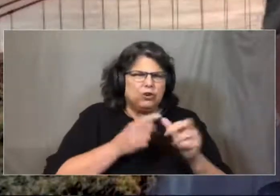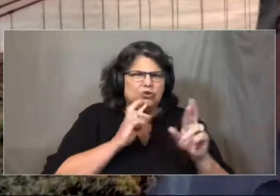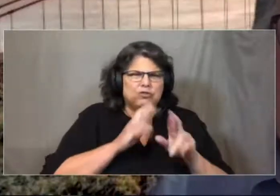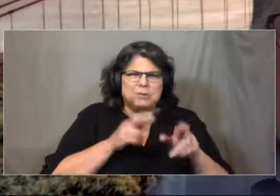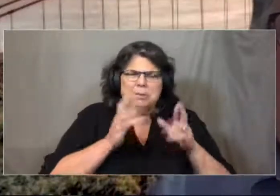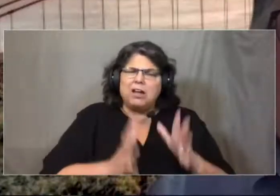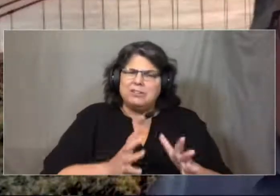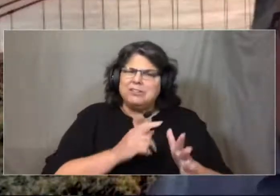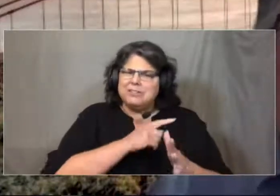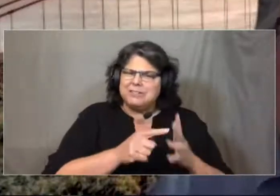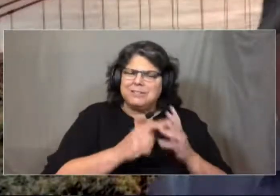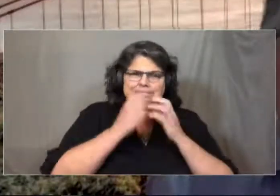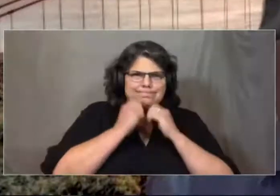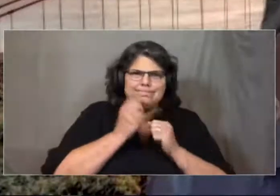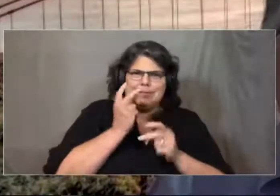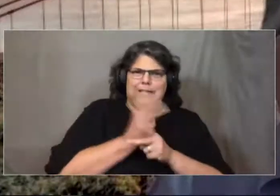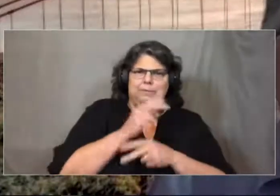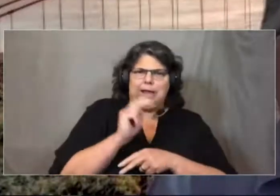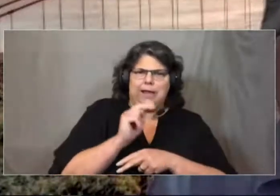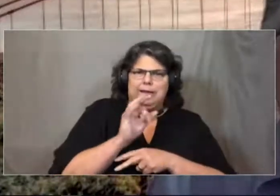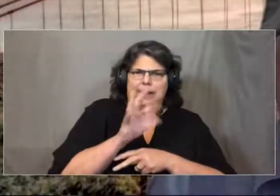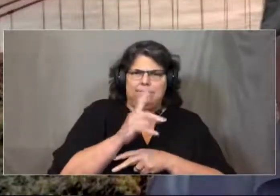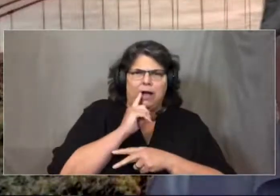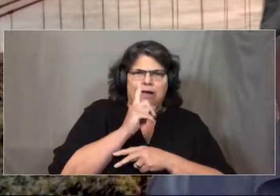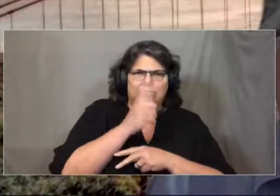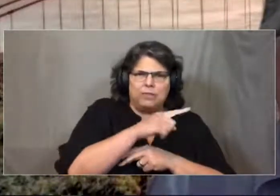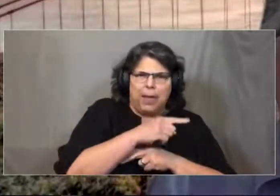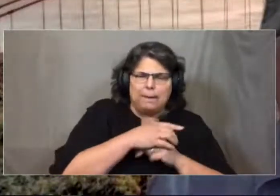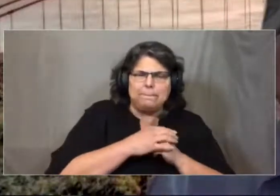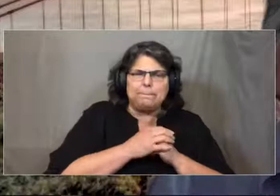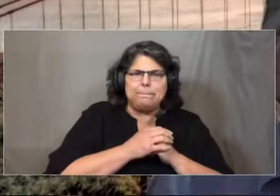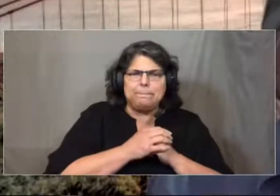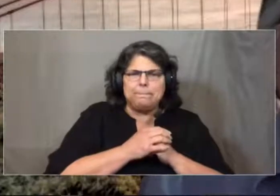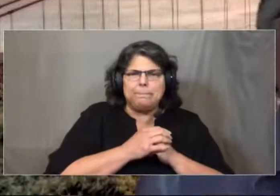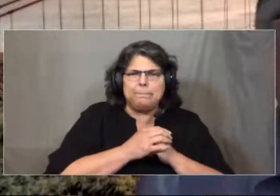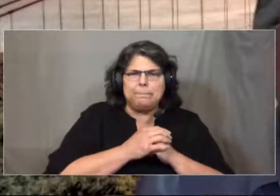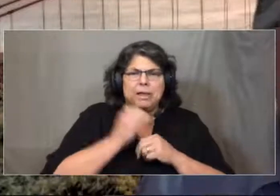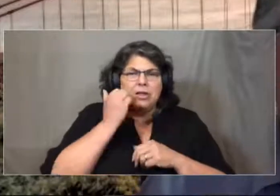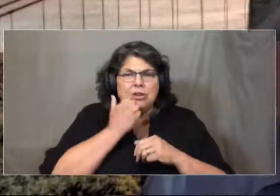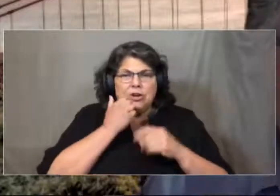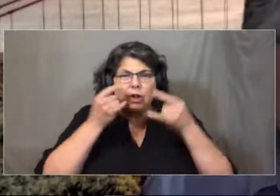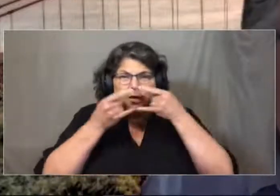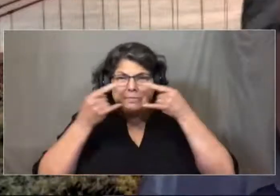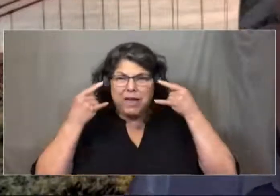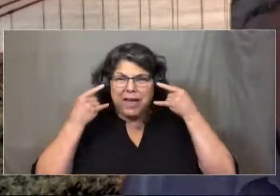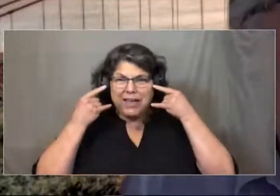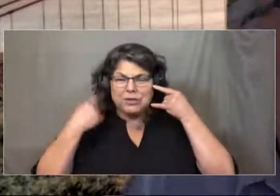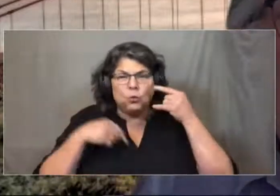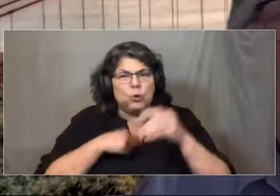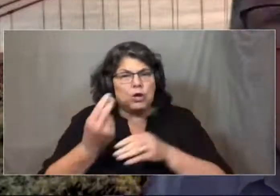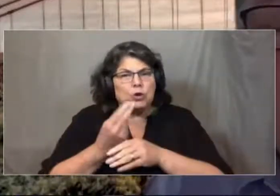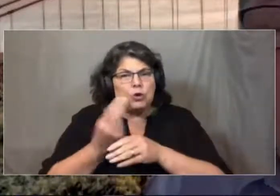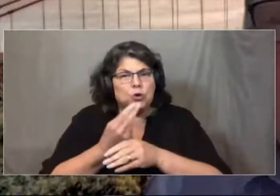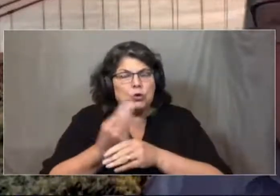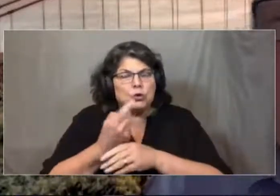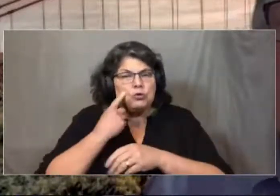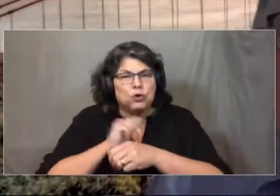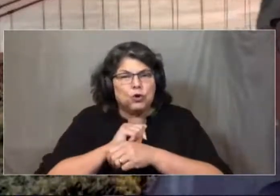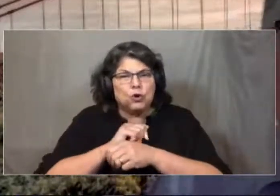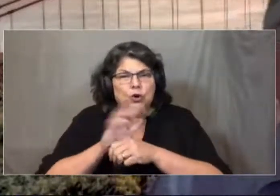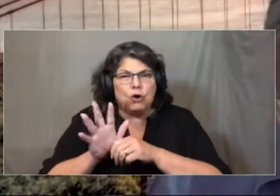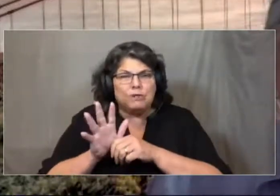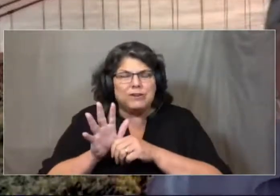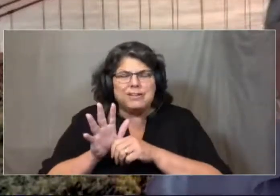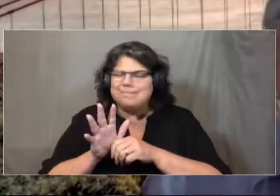so, you know, and the cloth facial masks that we use to protect ourselves from COVID